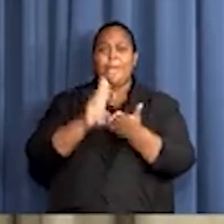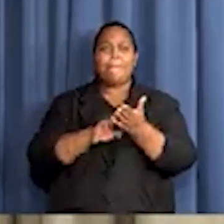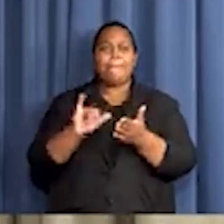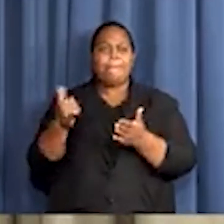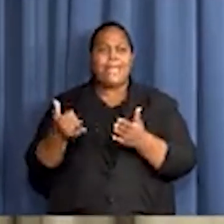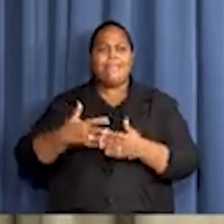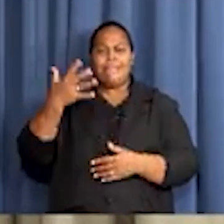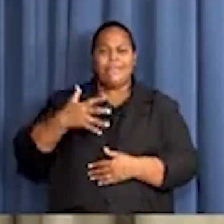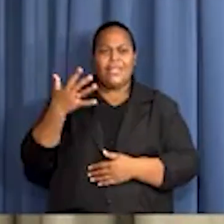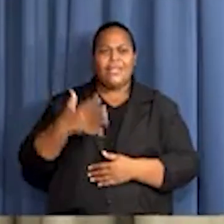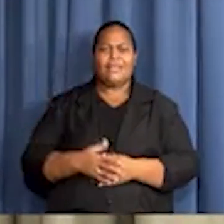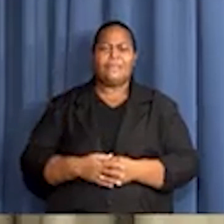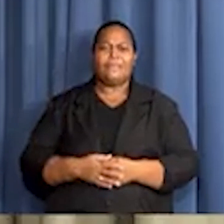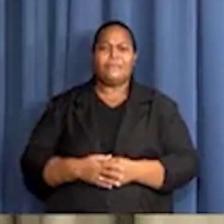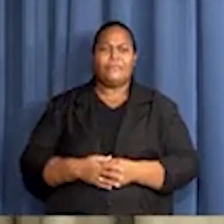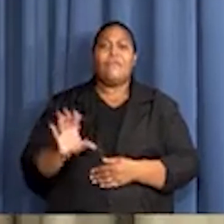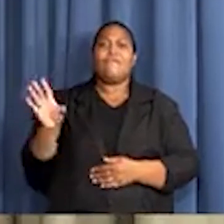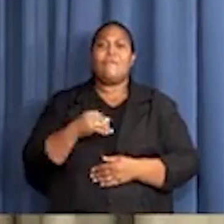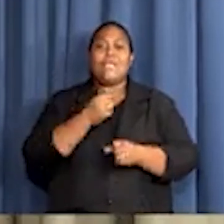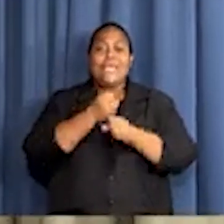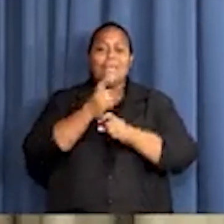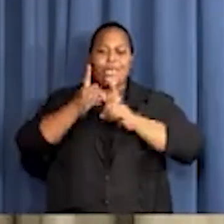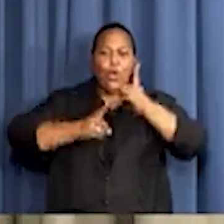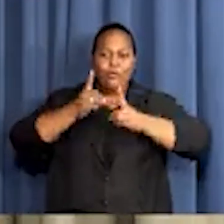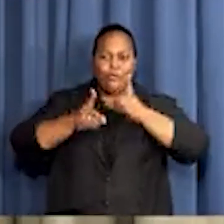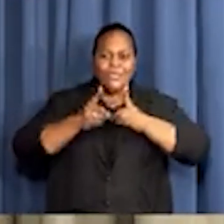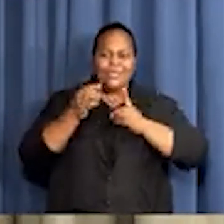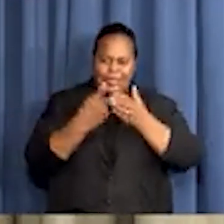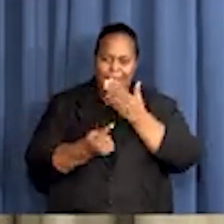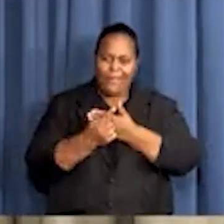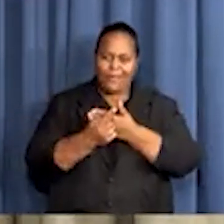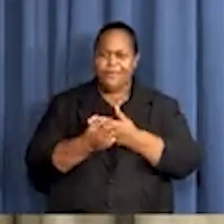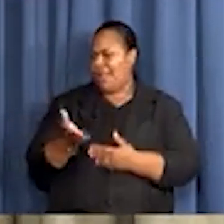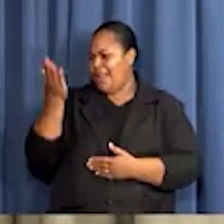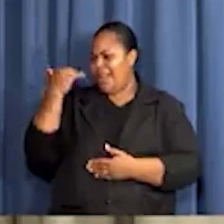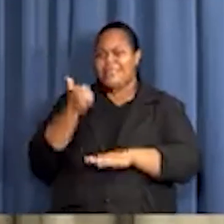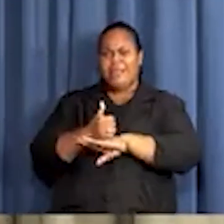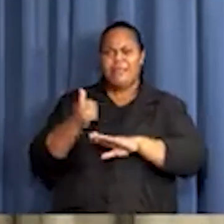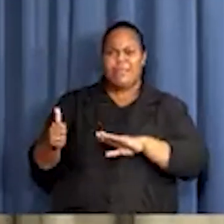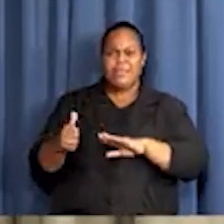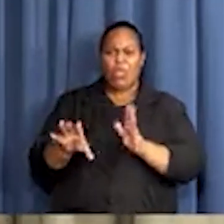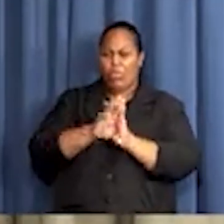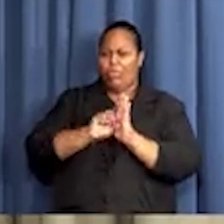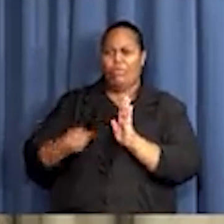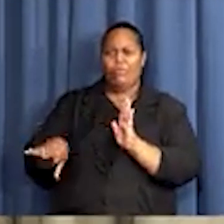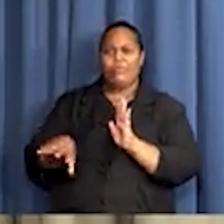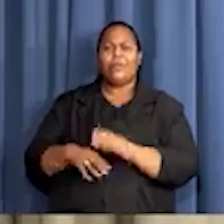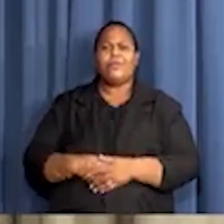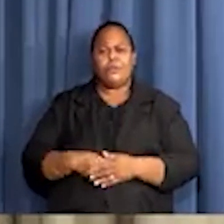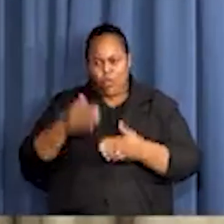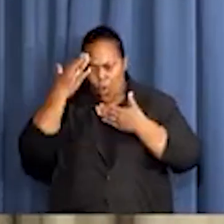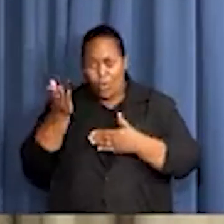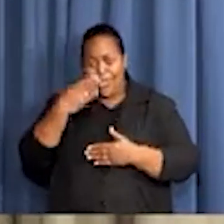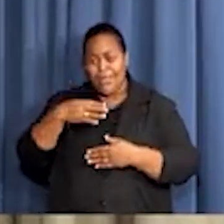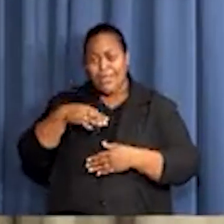preceded by an international Girmit conference. Ever since the last government scrapped the holiday honoring the great chief